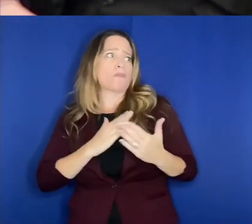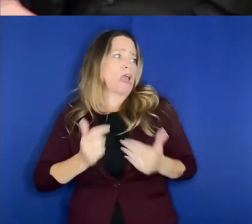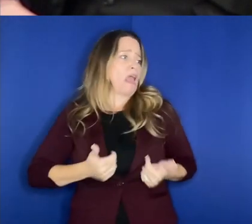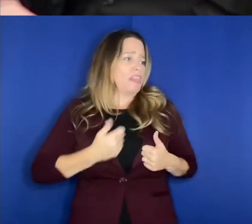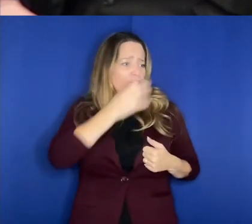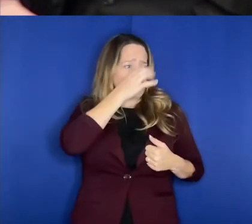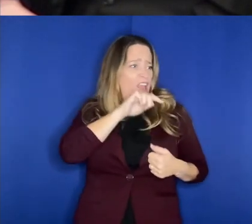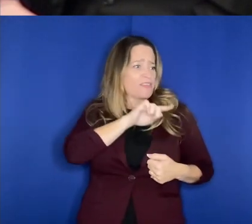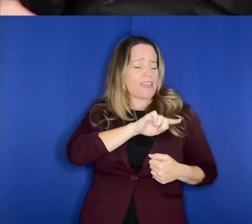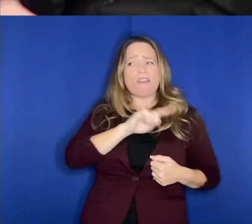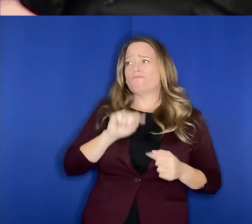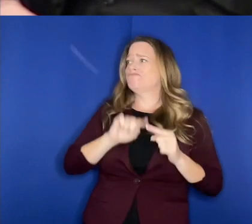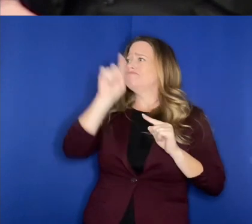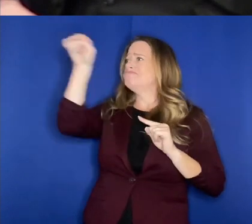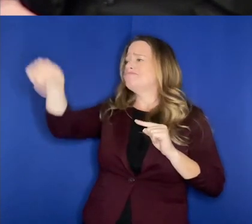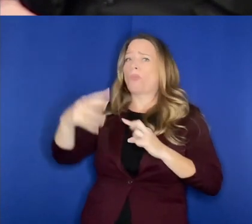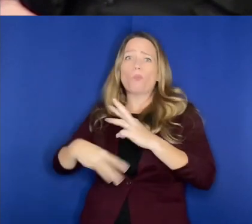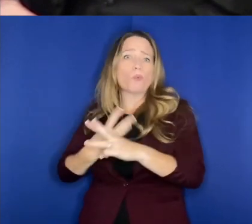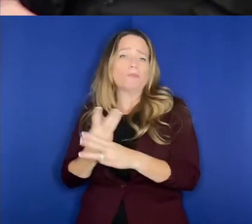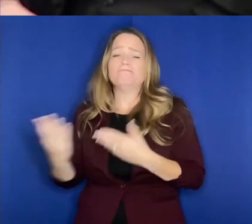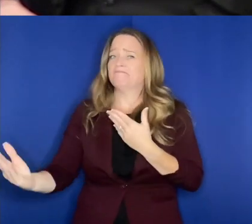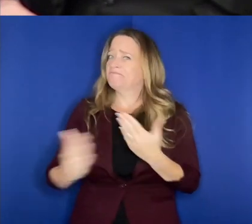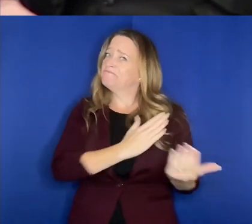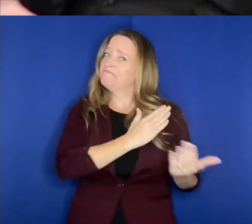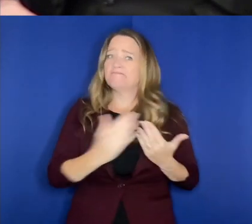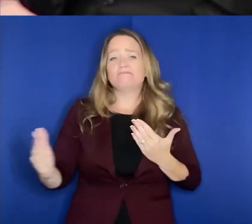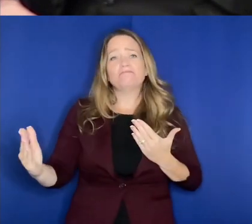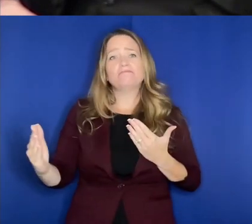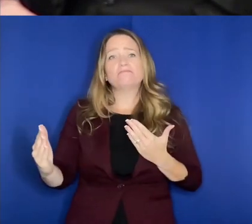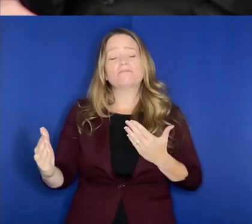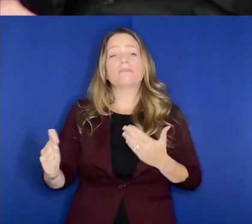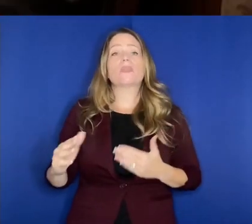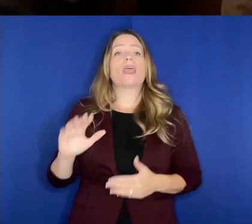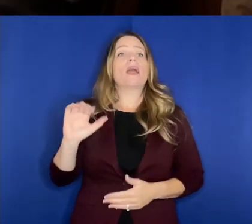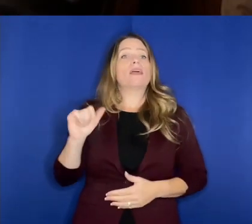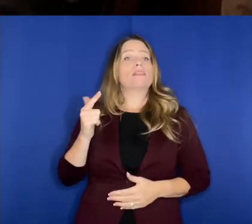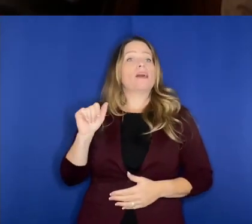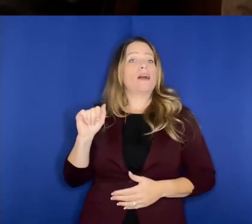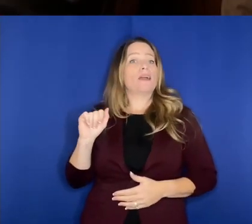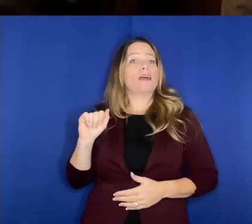other, whether they live across the street or across the planet.